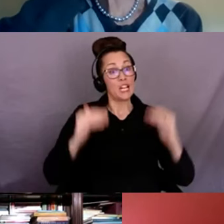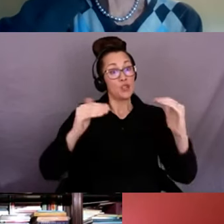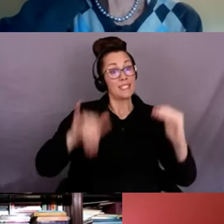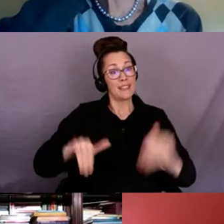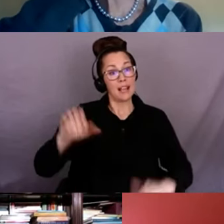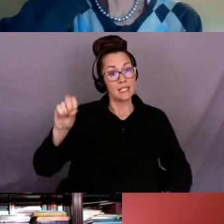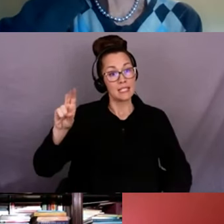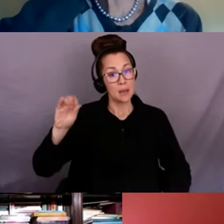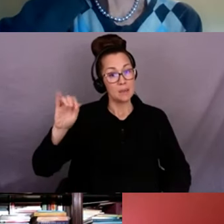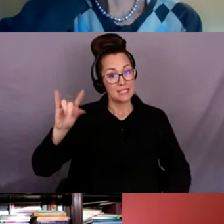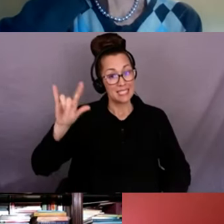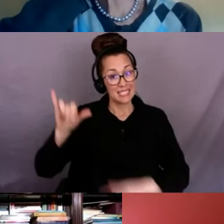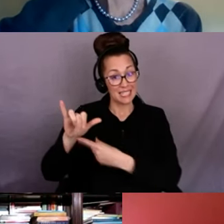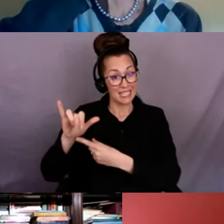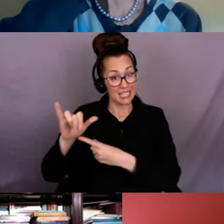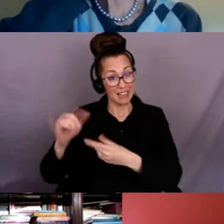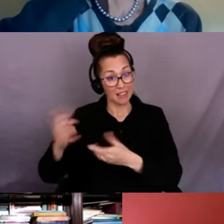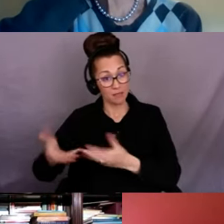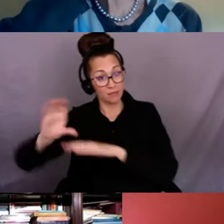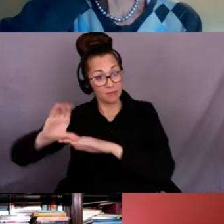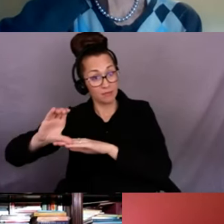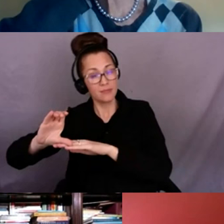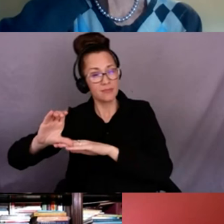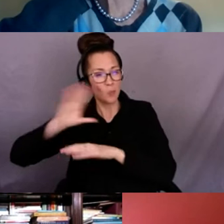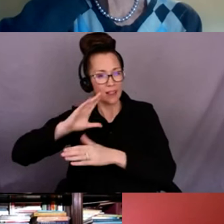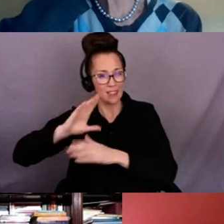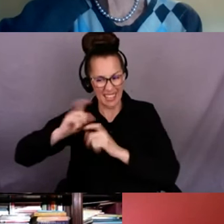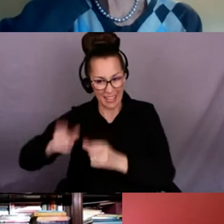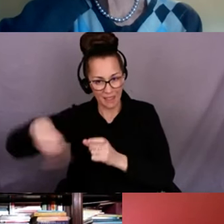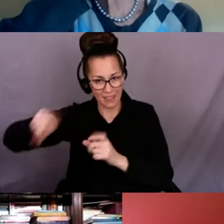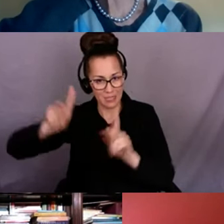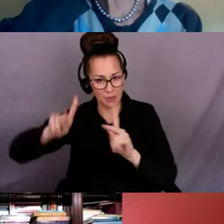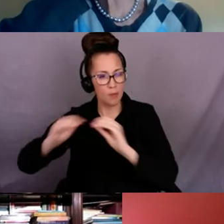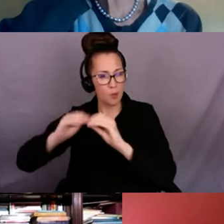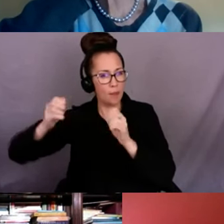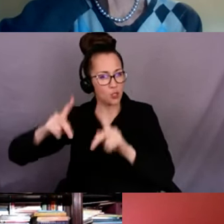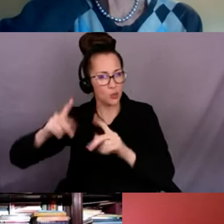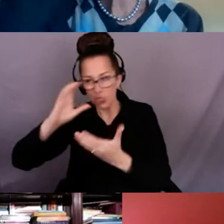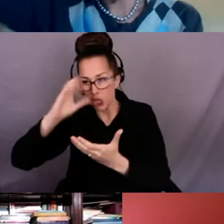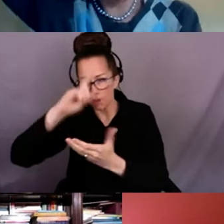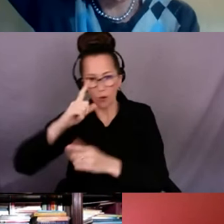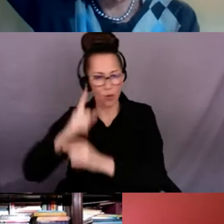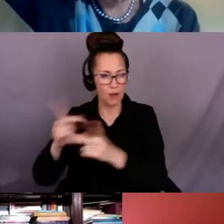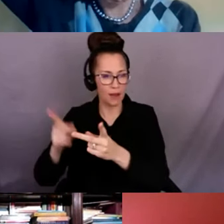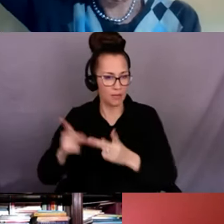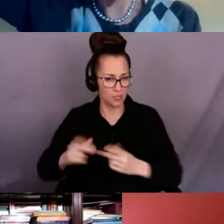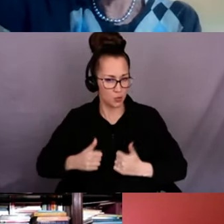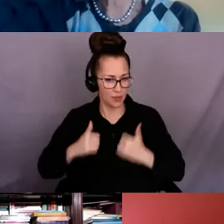opportunity, more available to individuals. I know specifically in New York City, keeping pace and being